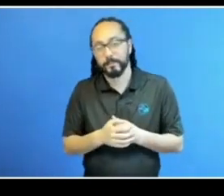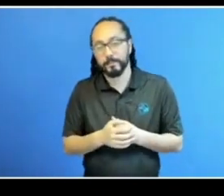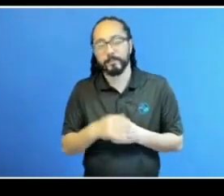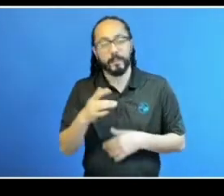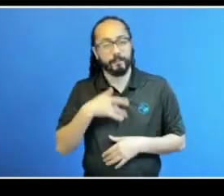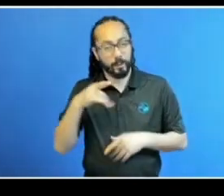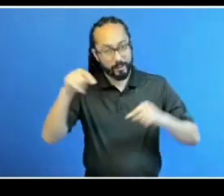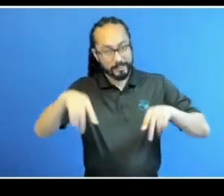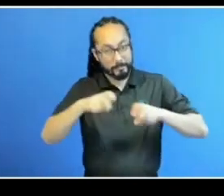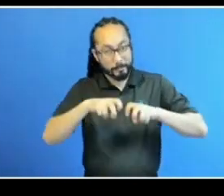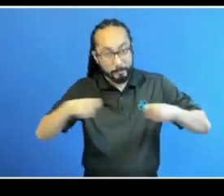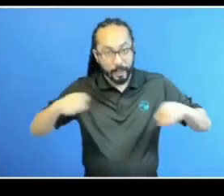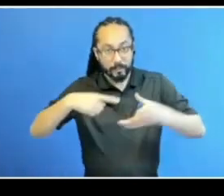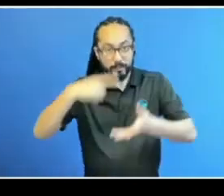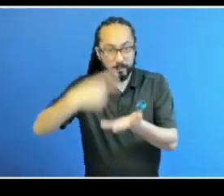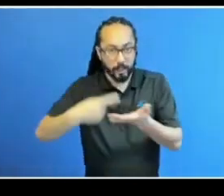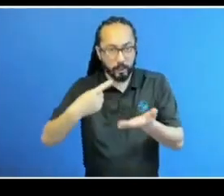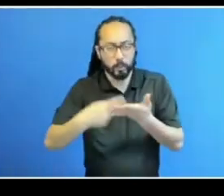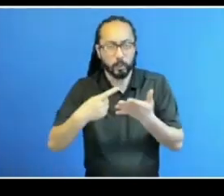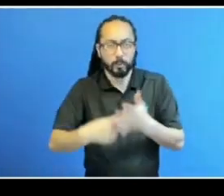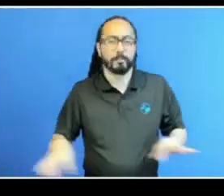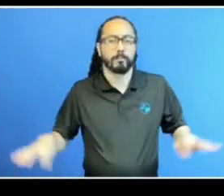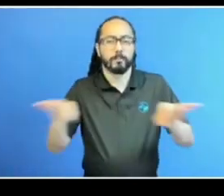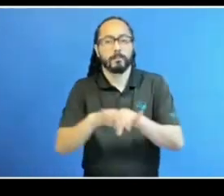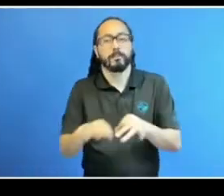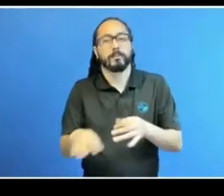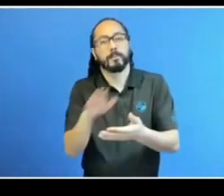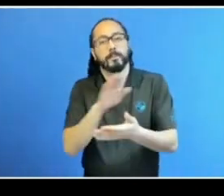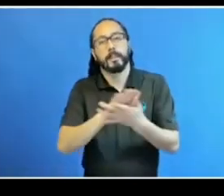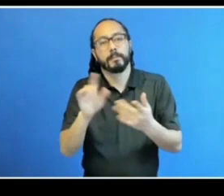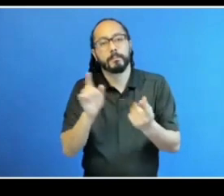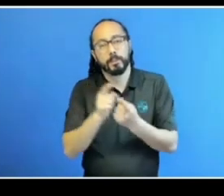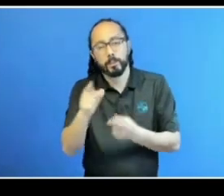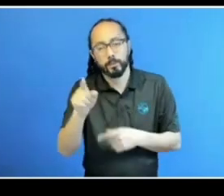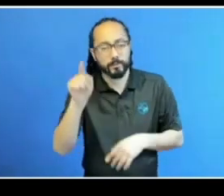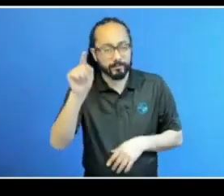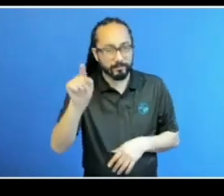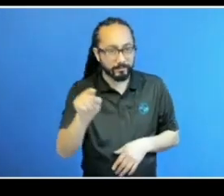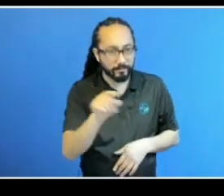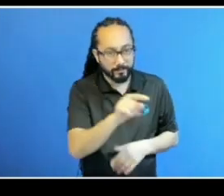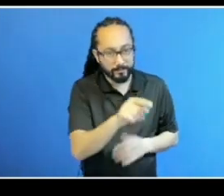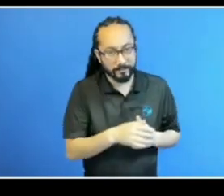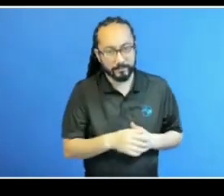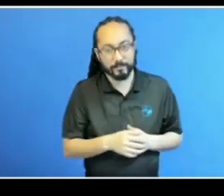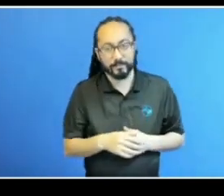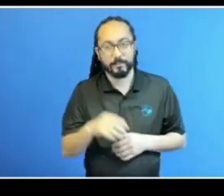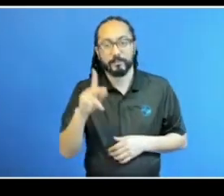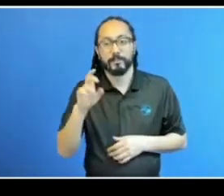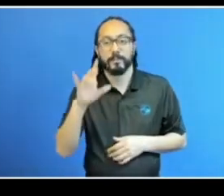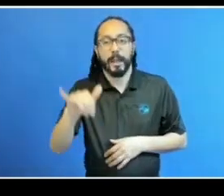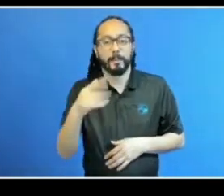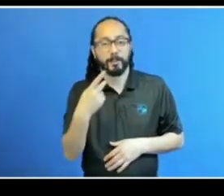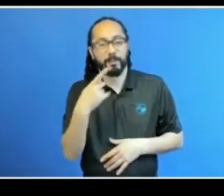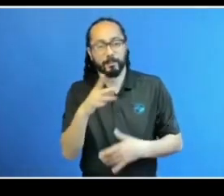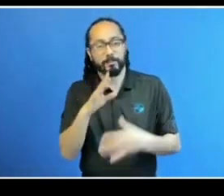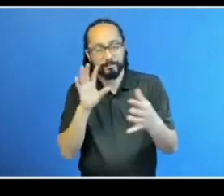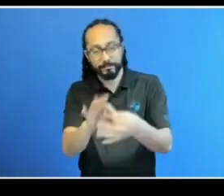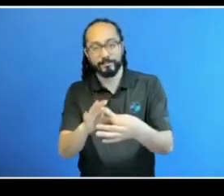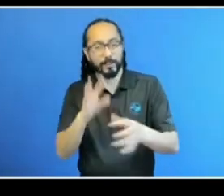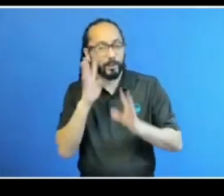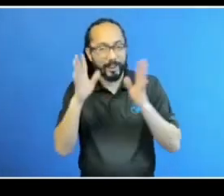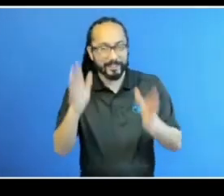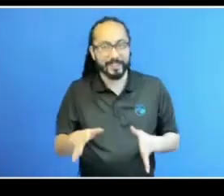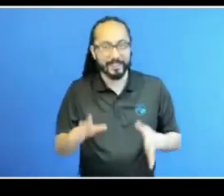very needed. Very needed. So it's nice to meet you, Martina. Nice to meet you, Kemi. Kemi, we gotta connect. Like